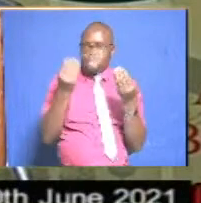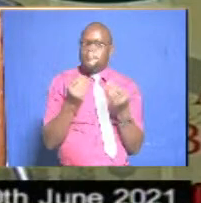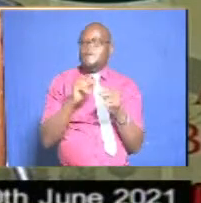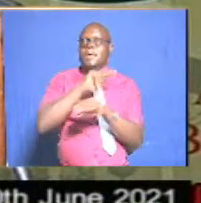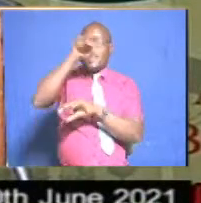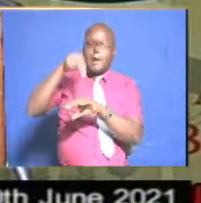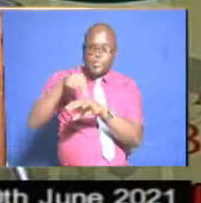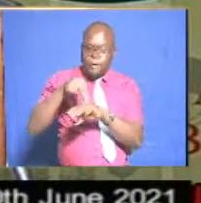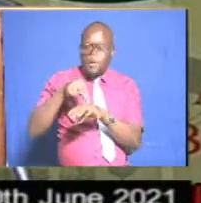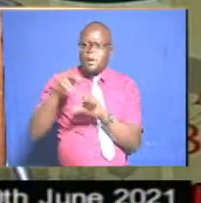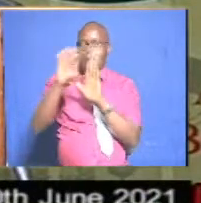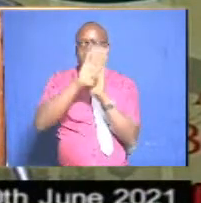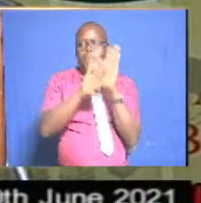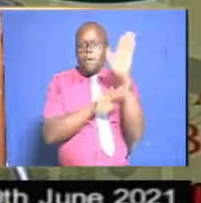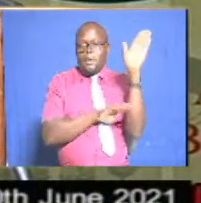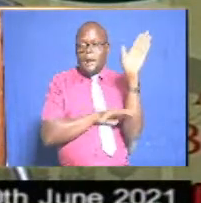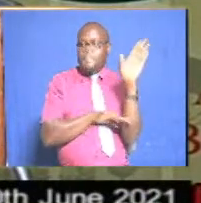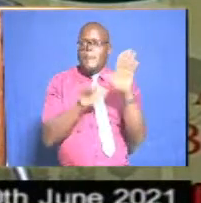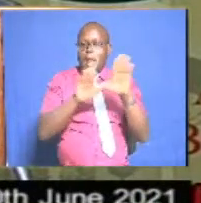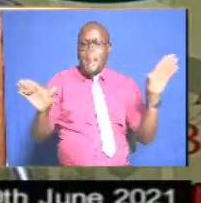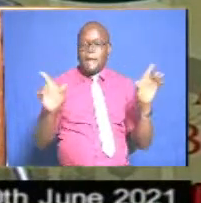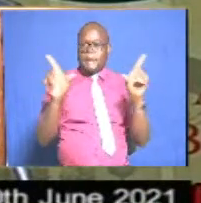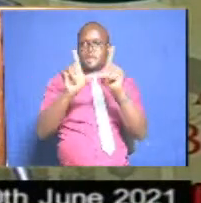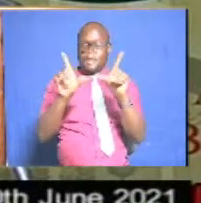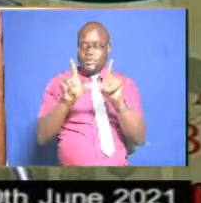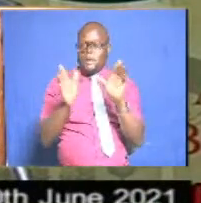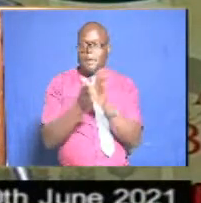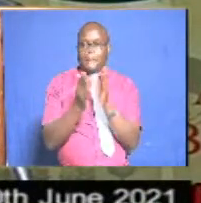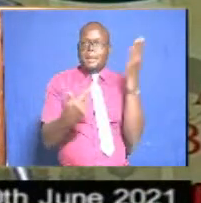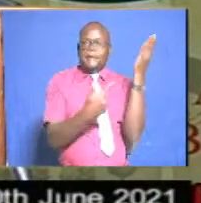national program of land titling and